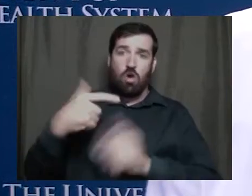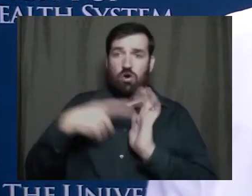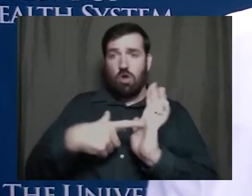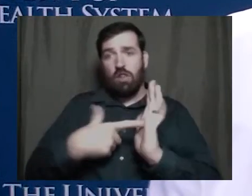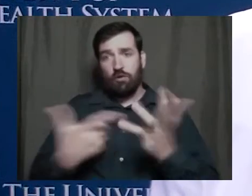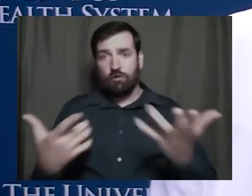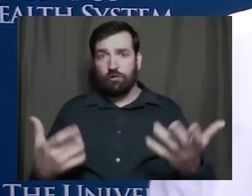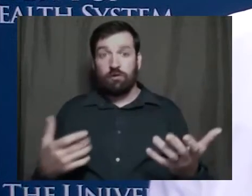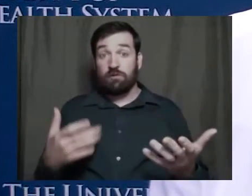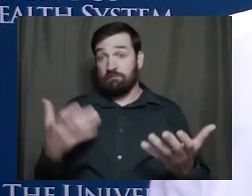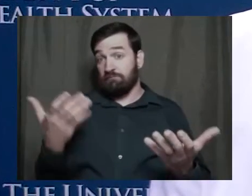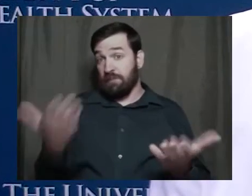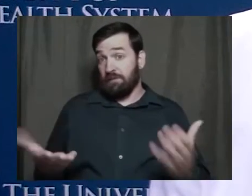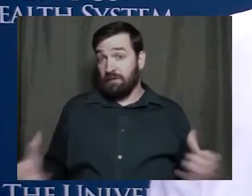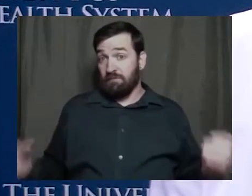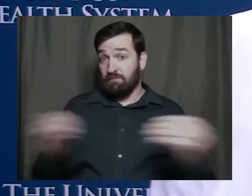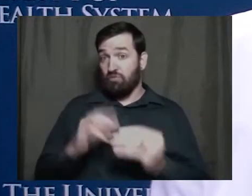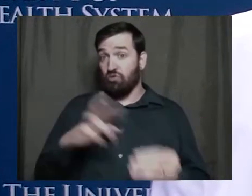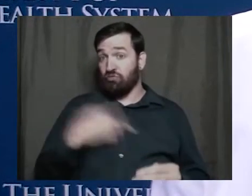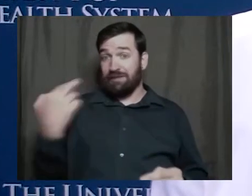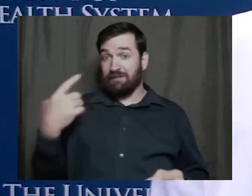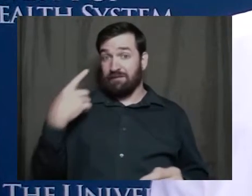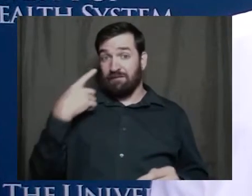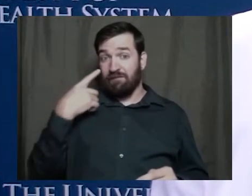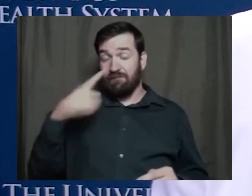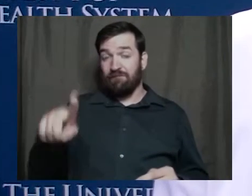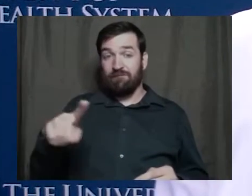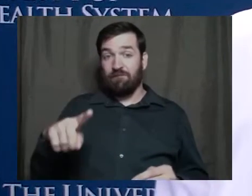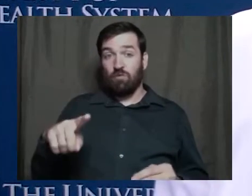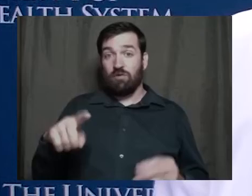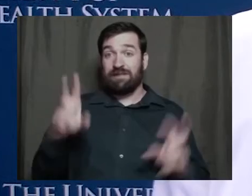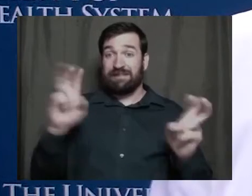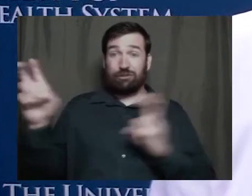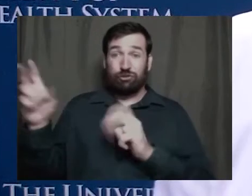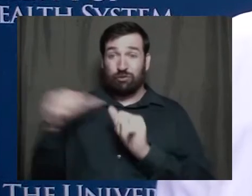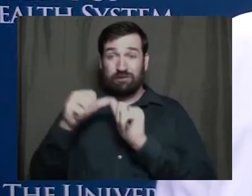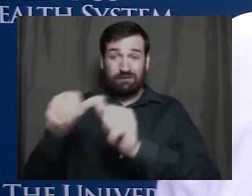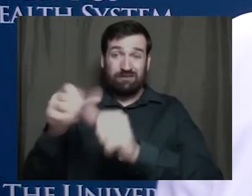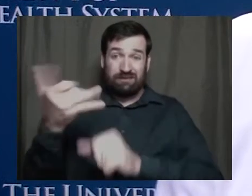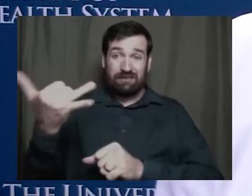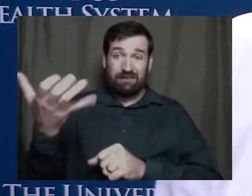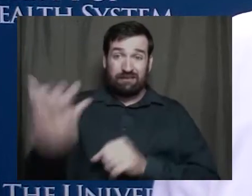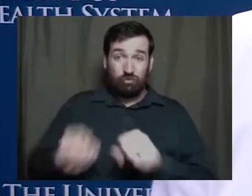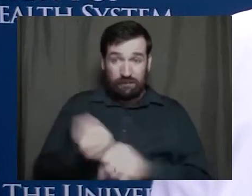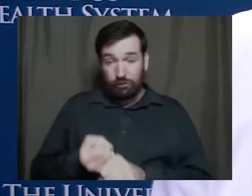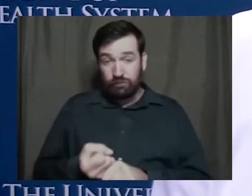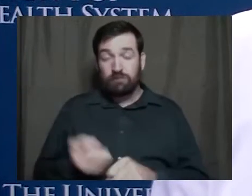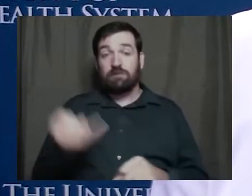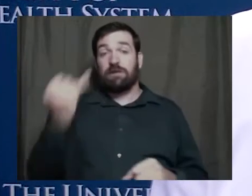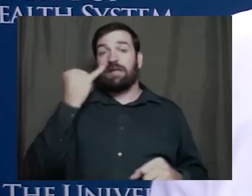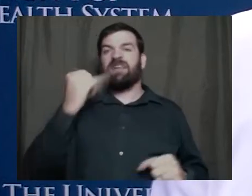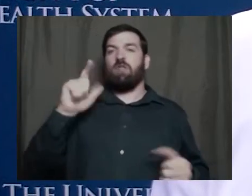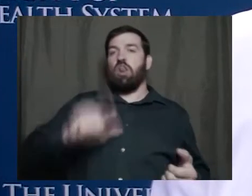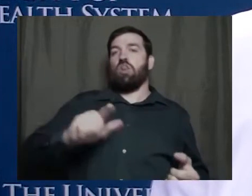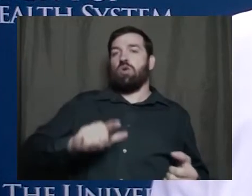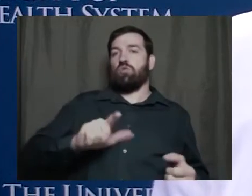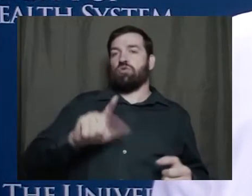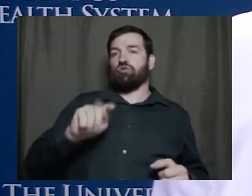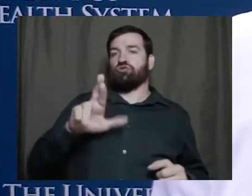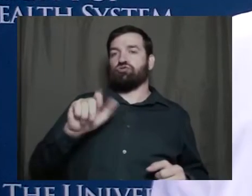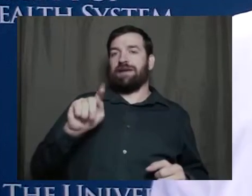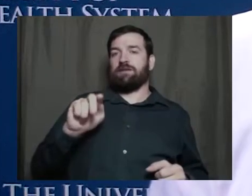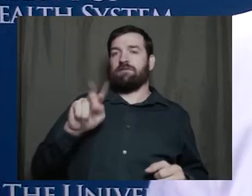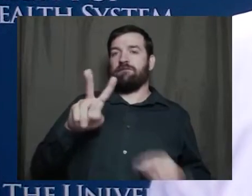higher likelihood of having some asthma issues for a few years after RSV if you have the lower respiratory tract version. But by and